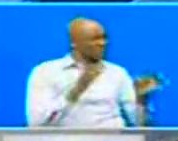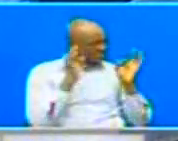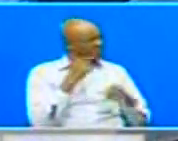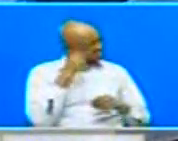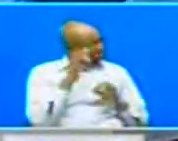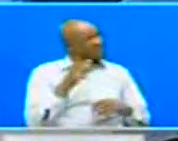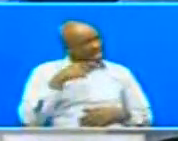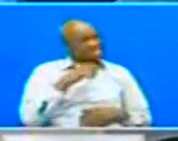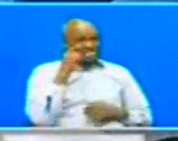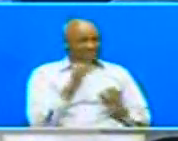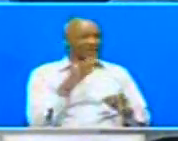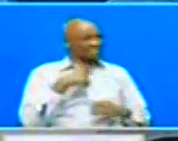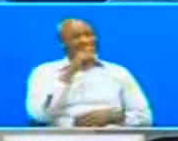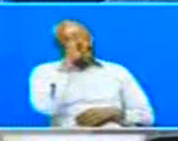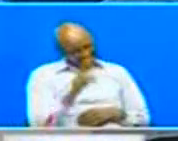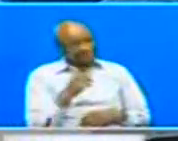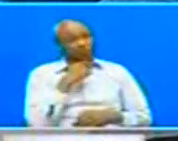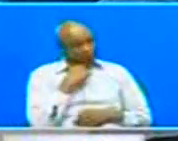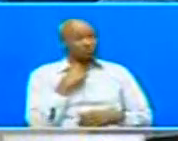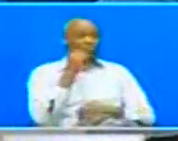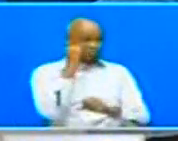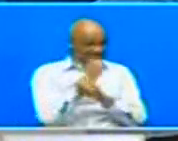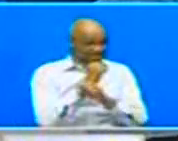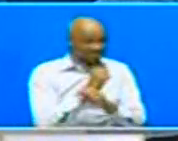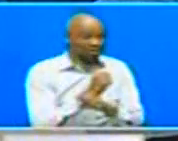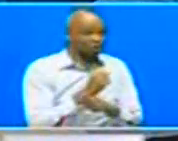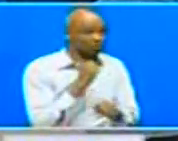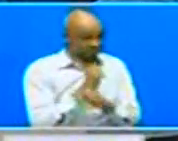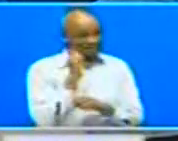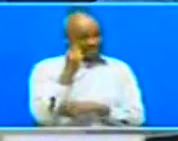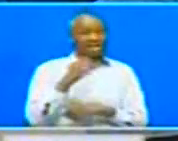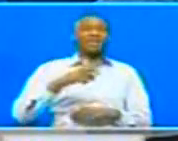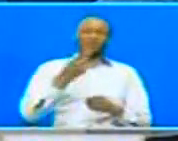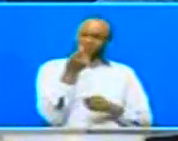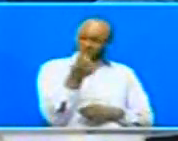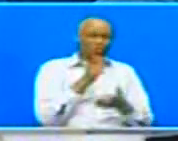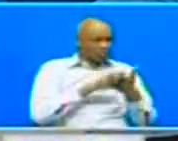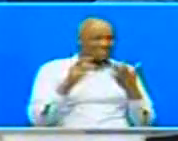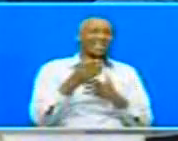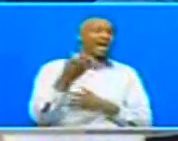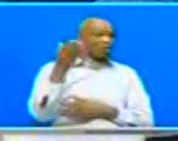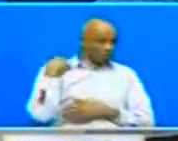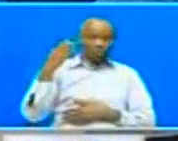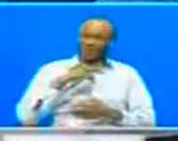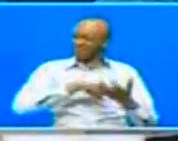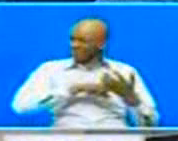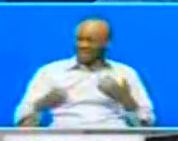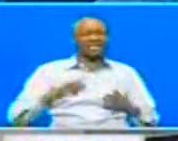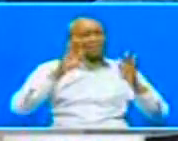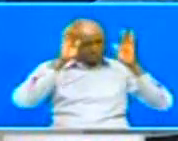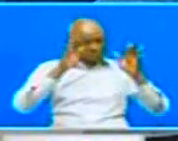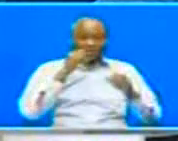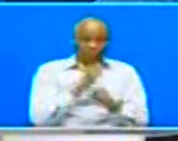preoccupied about national security, just a few weeks ago, we failed in our fundamental